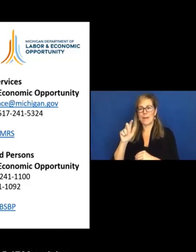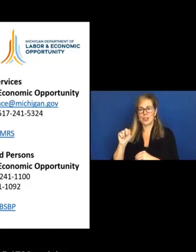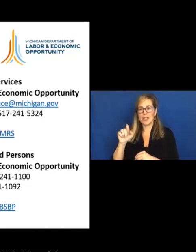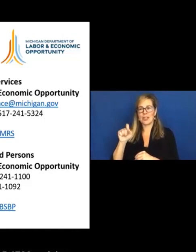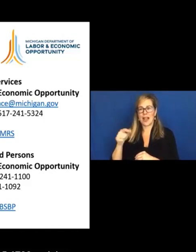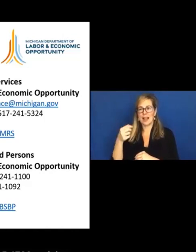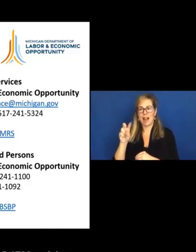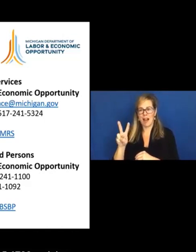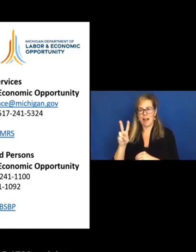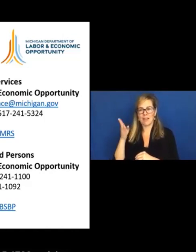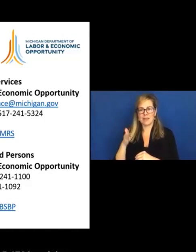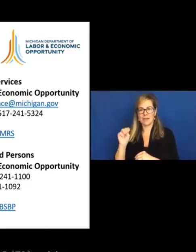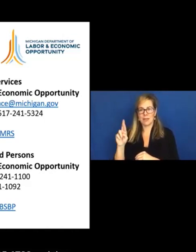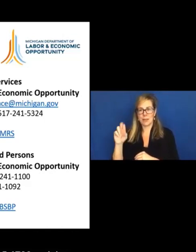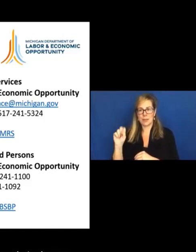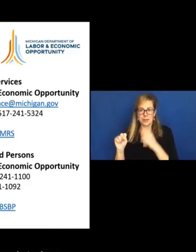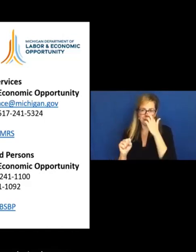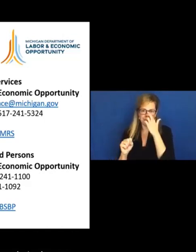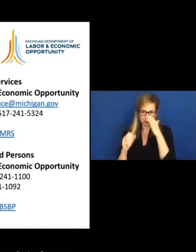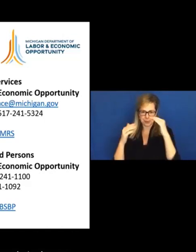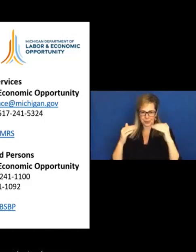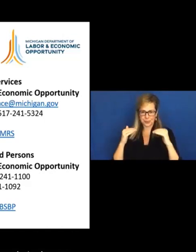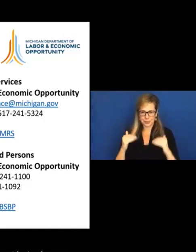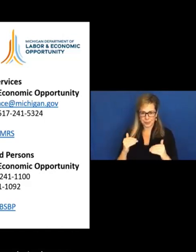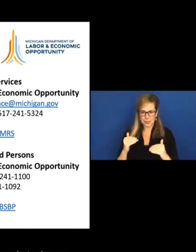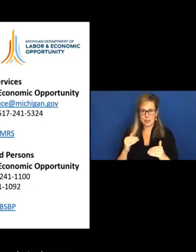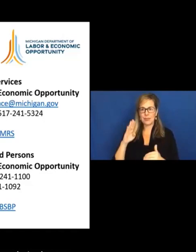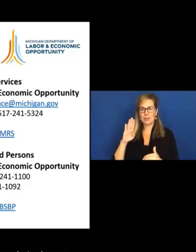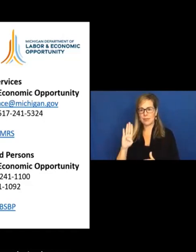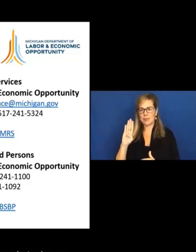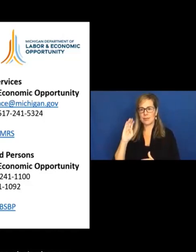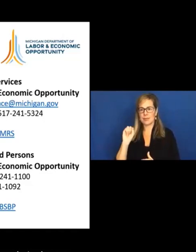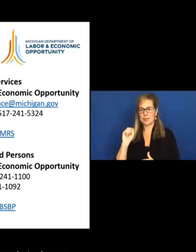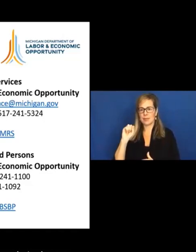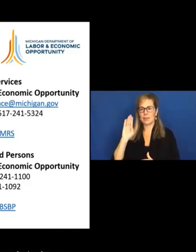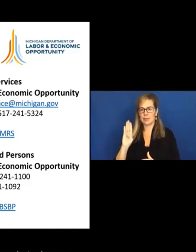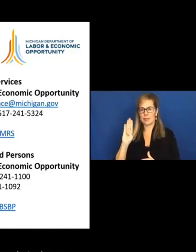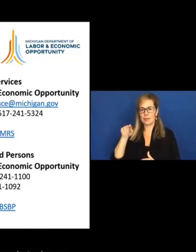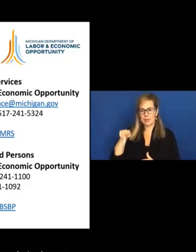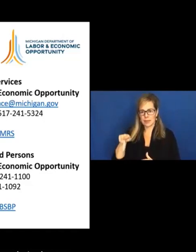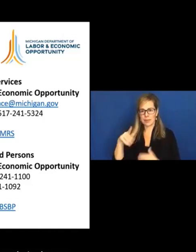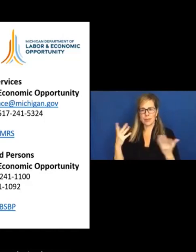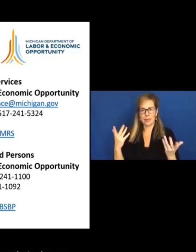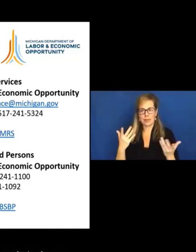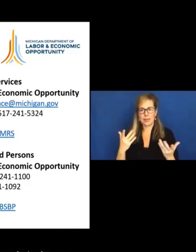www.michigan.gov/MRS. For Bureau of Services for Blind Persons, their phone number is